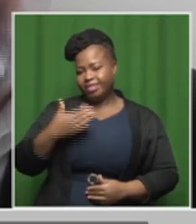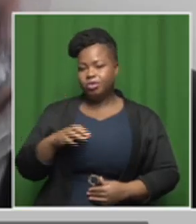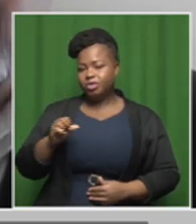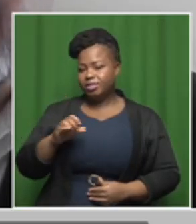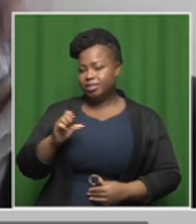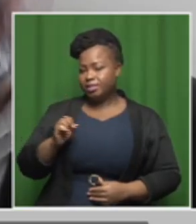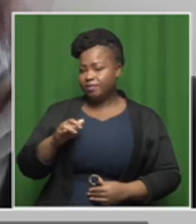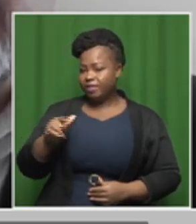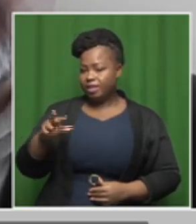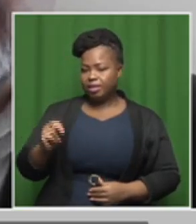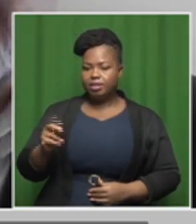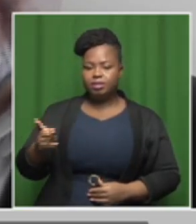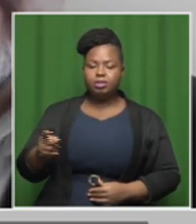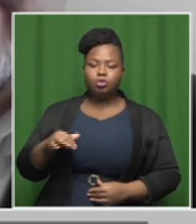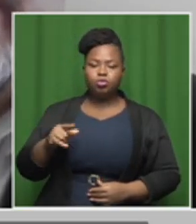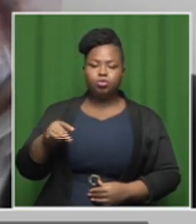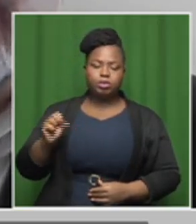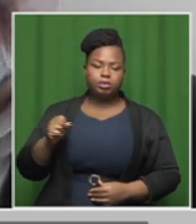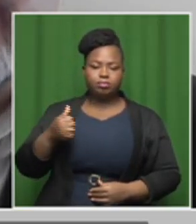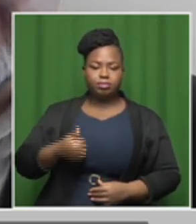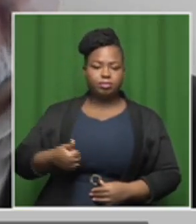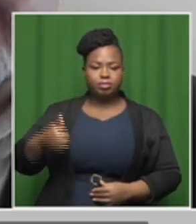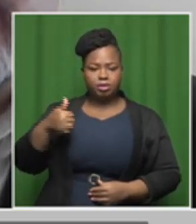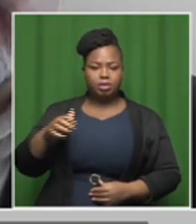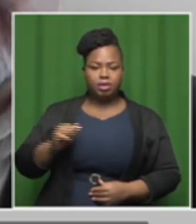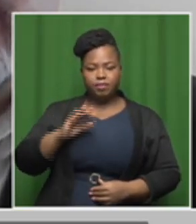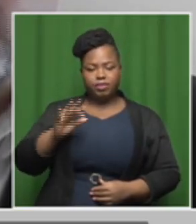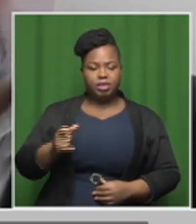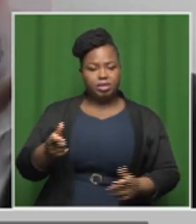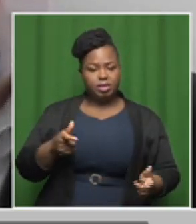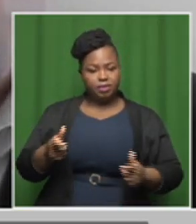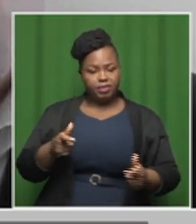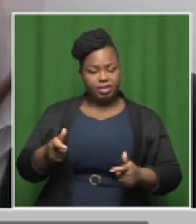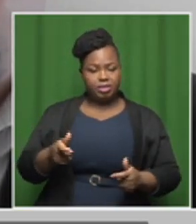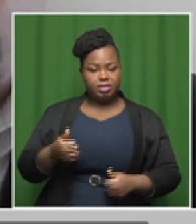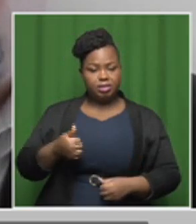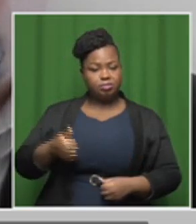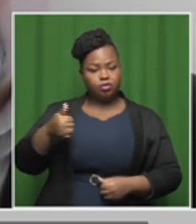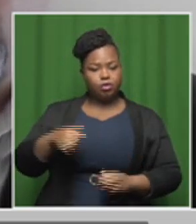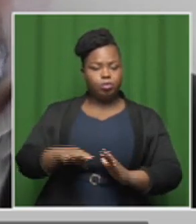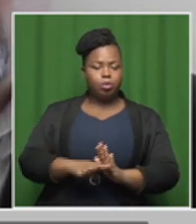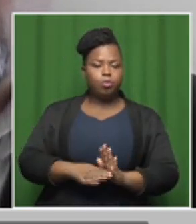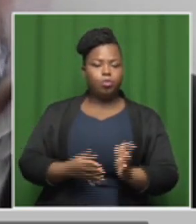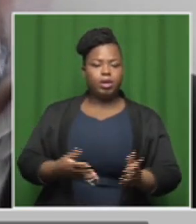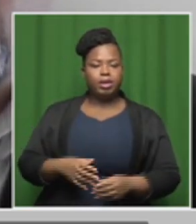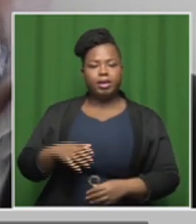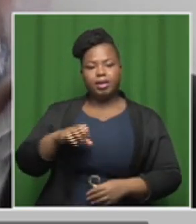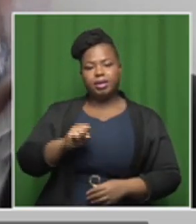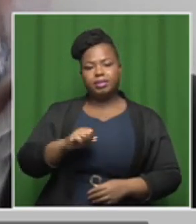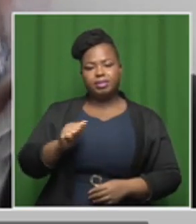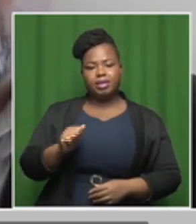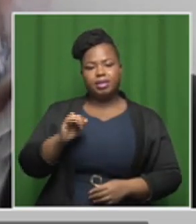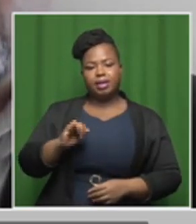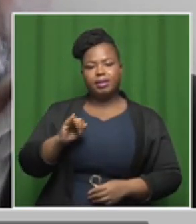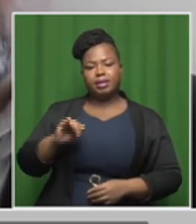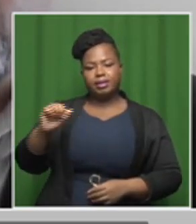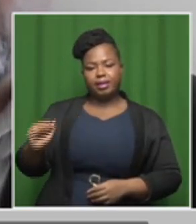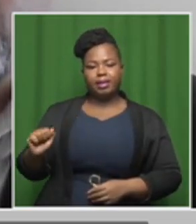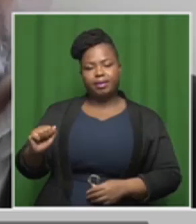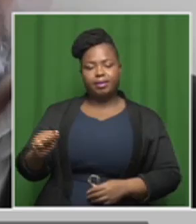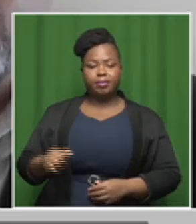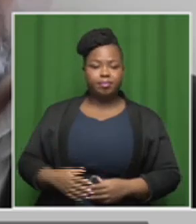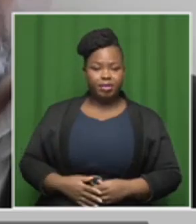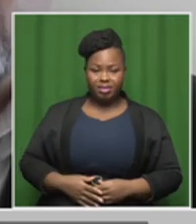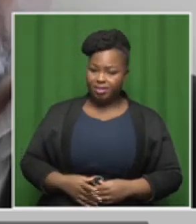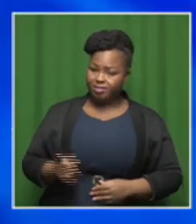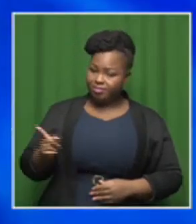us. Stephen Gruzd is the head of the African Governance and Diplomacy Program at the South African Institute of International Affairs,